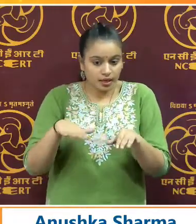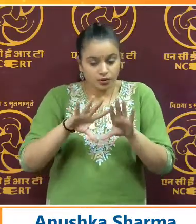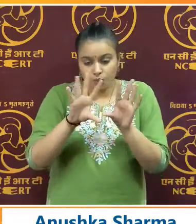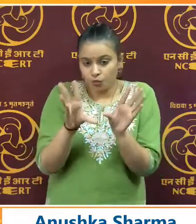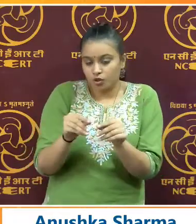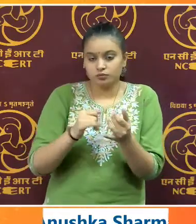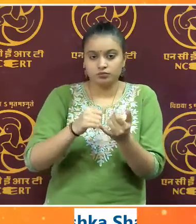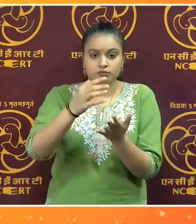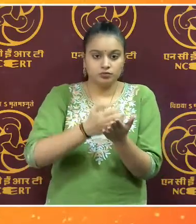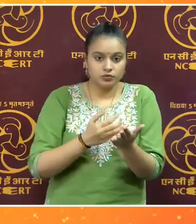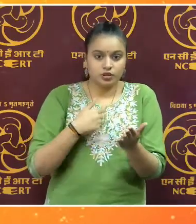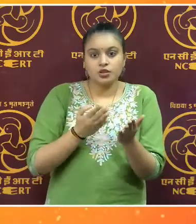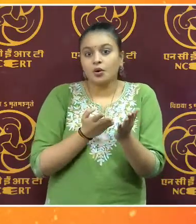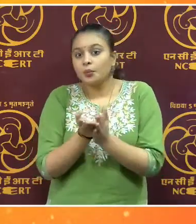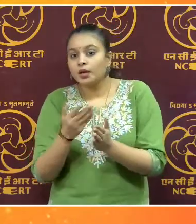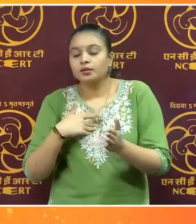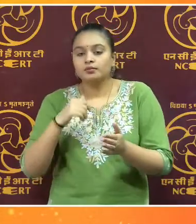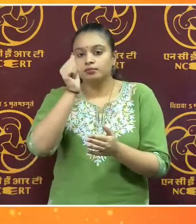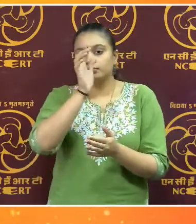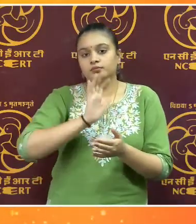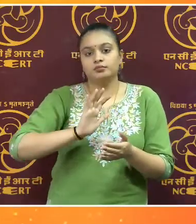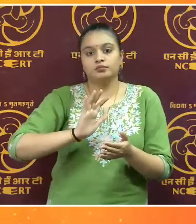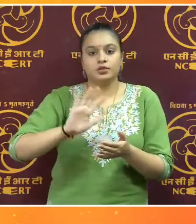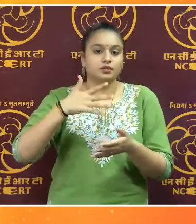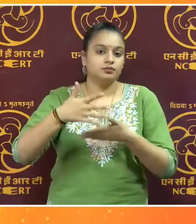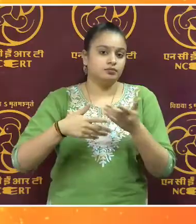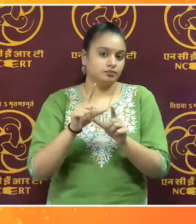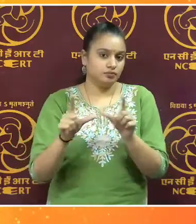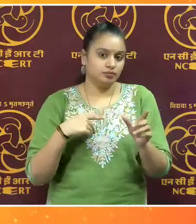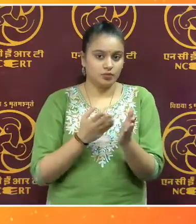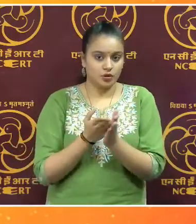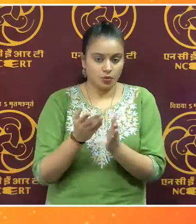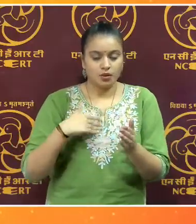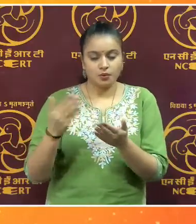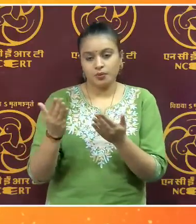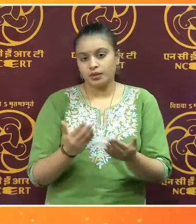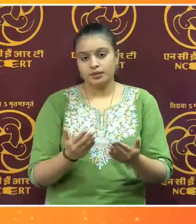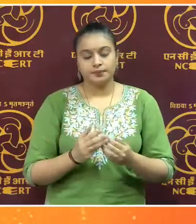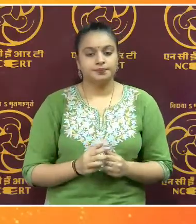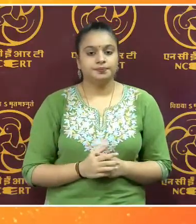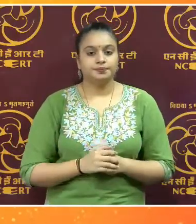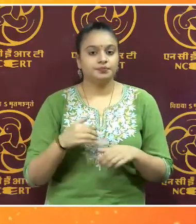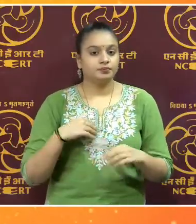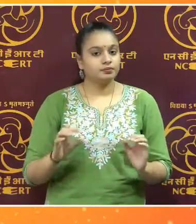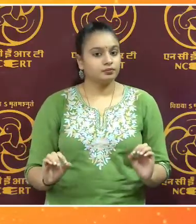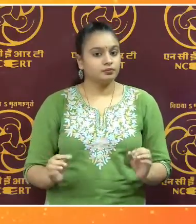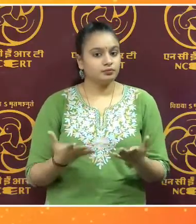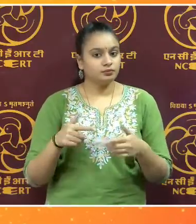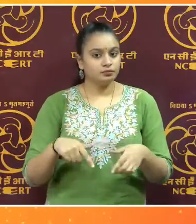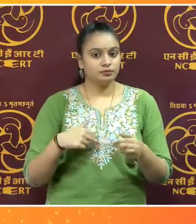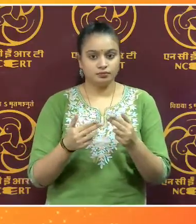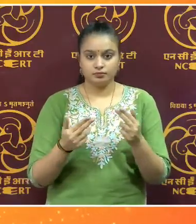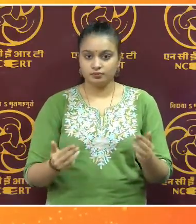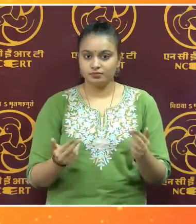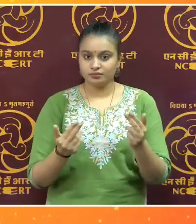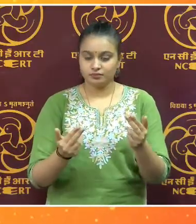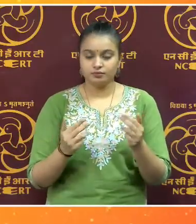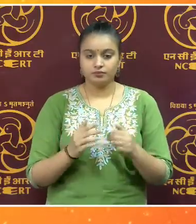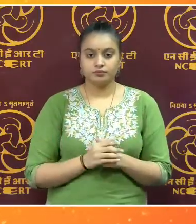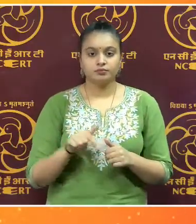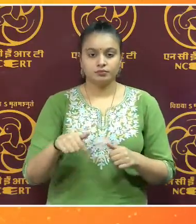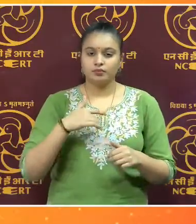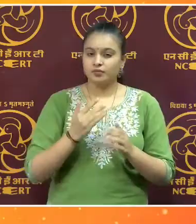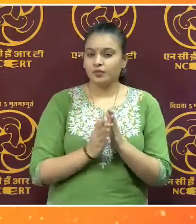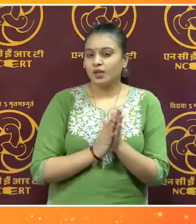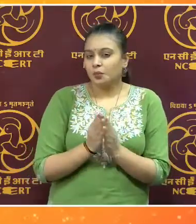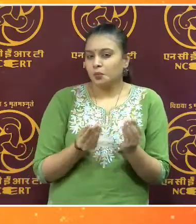complete session in the form of Indian Sign Language. I also welcome Anushka. So let's begin this story. Meenakshi ma'am, I'm very